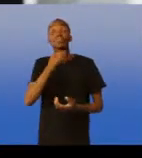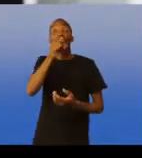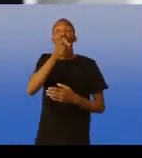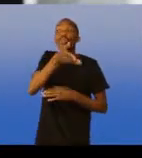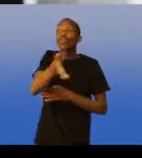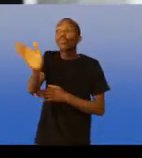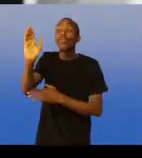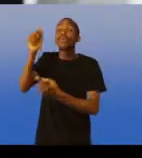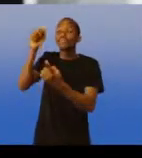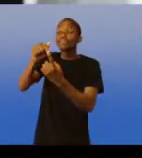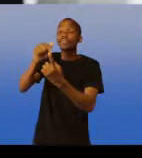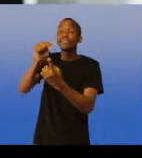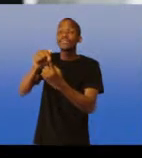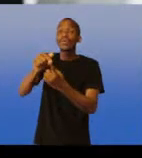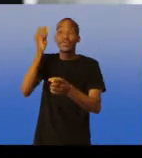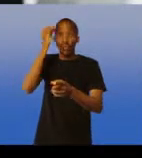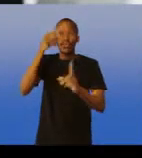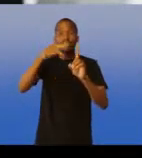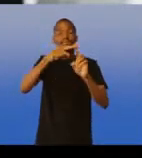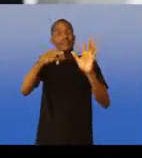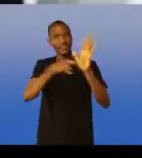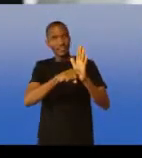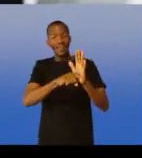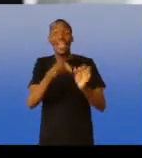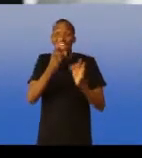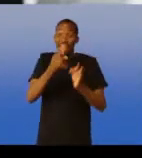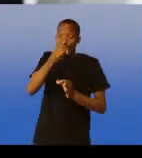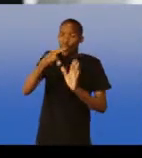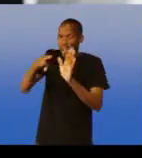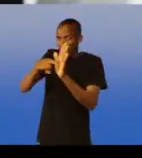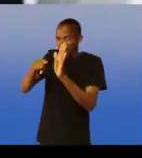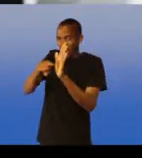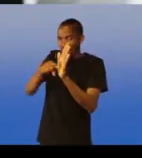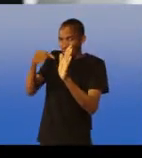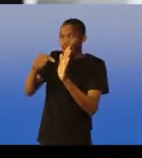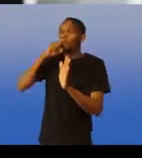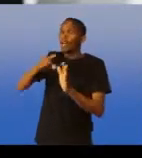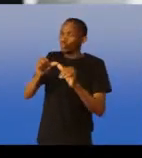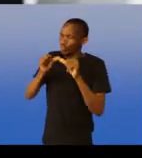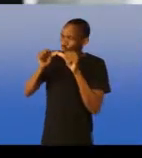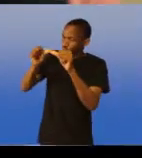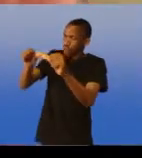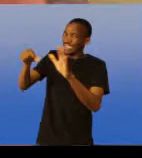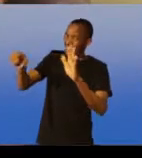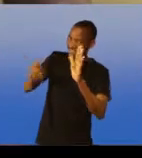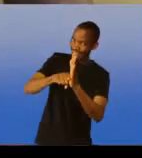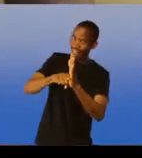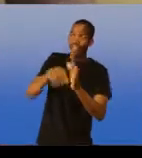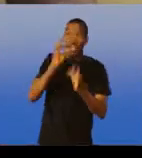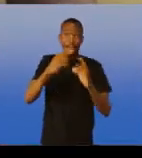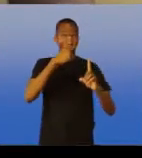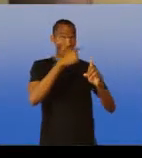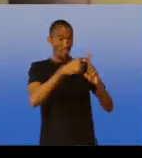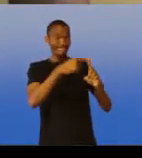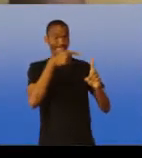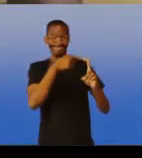that you know your status. If you are negative, essentially we want you to maintain that negativity. If you are